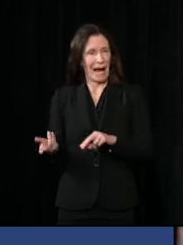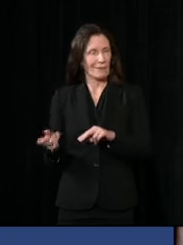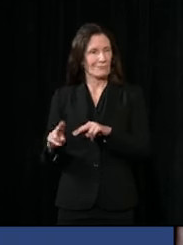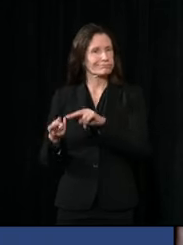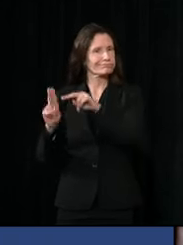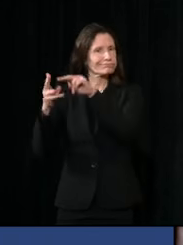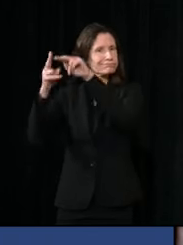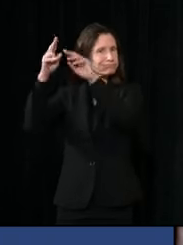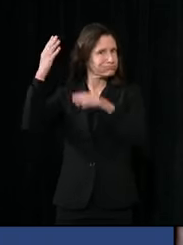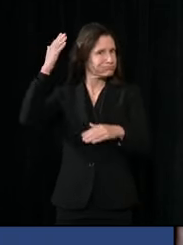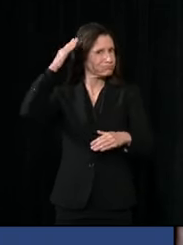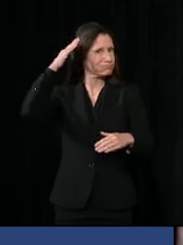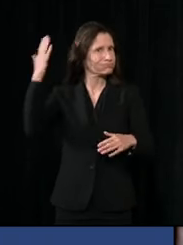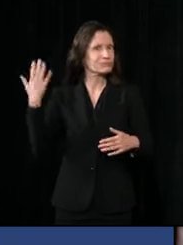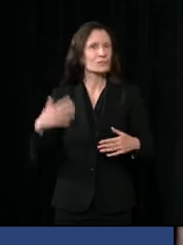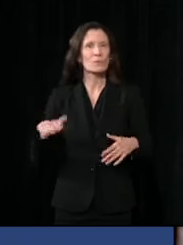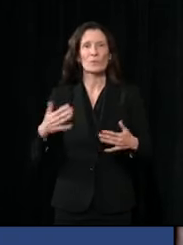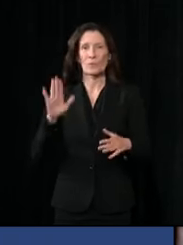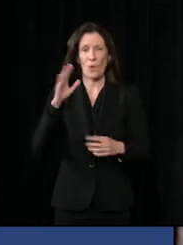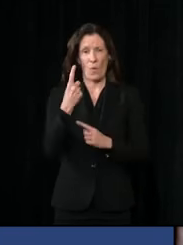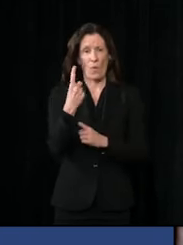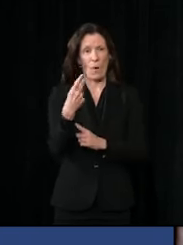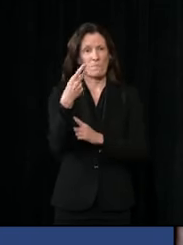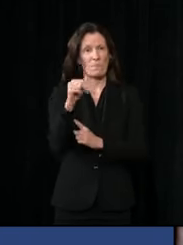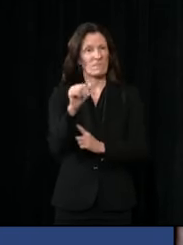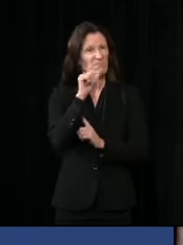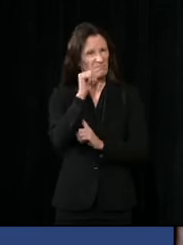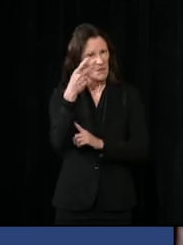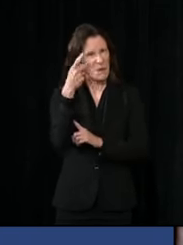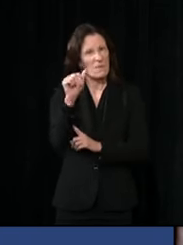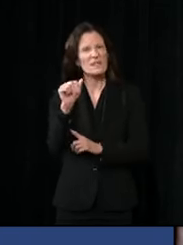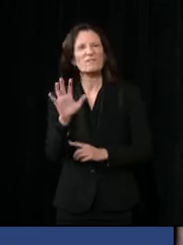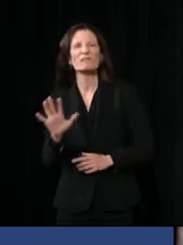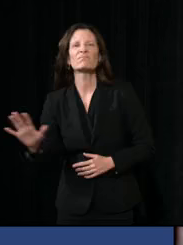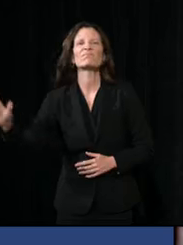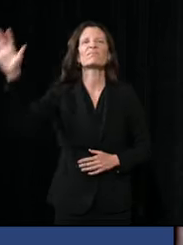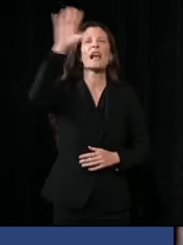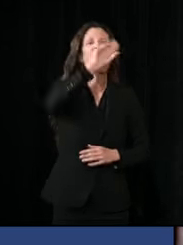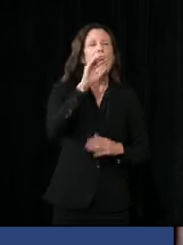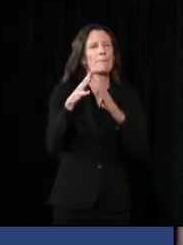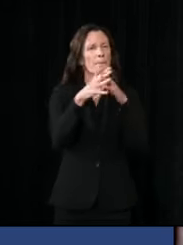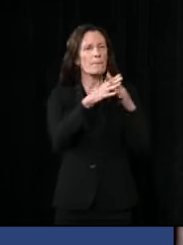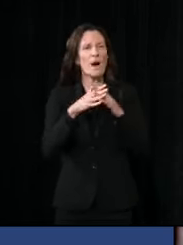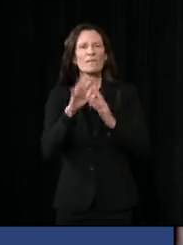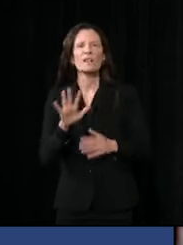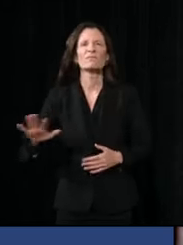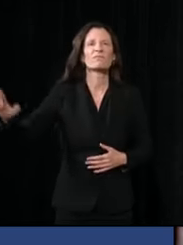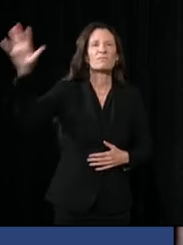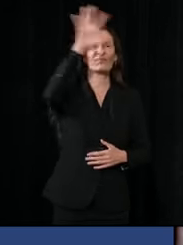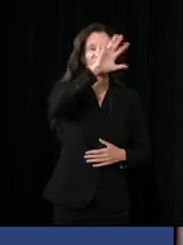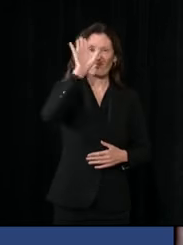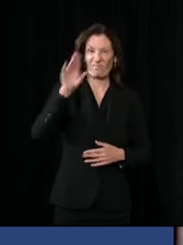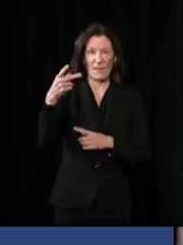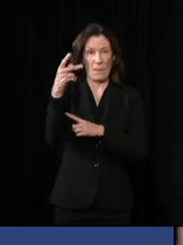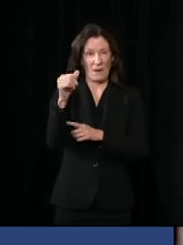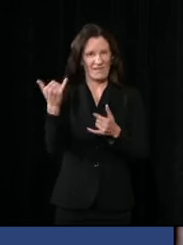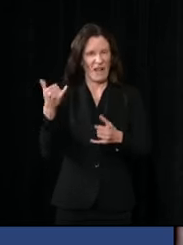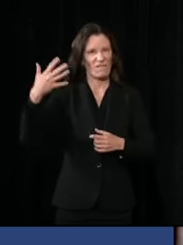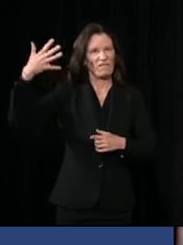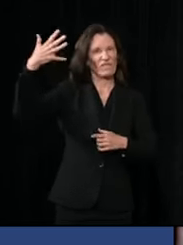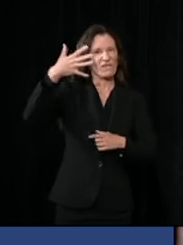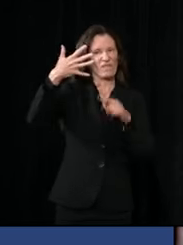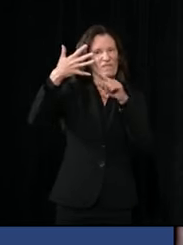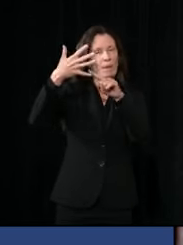confirmed cases. 42 days have passed since we identified the first COVID-19 case in Pennsylvania, and we began